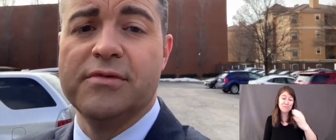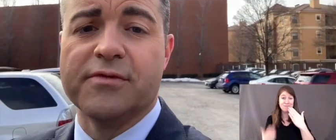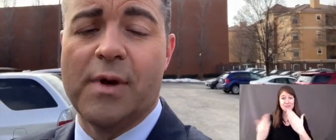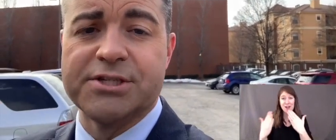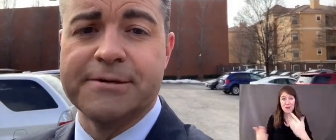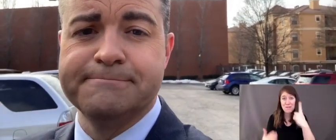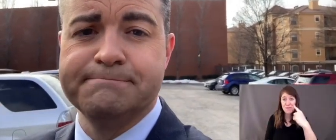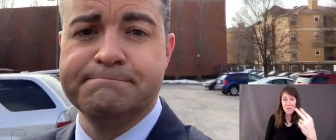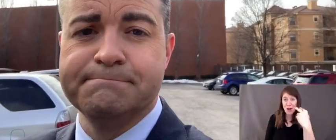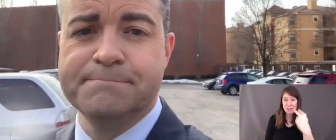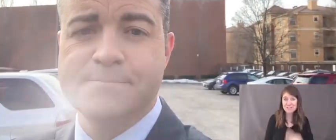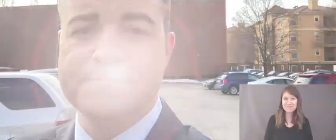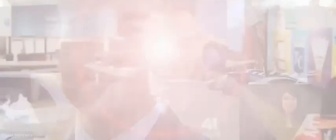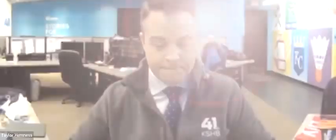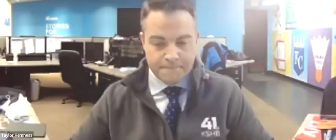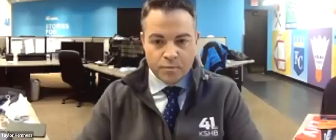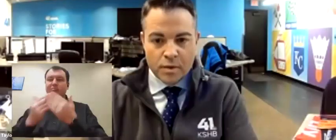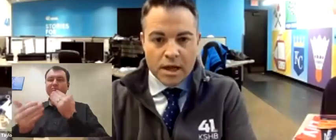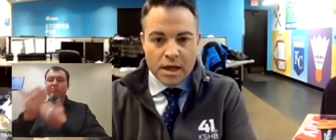you for watching.